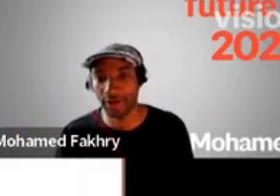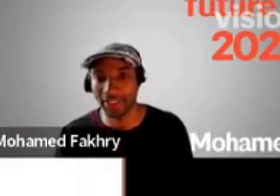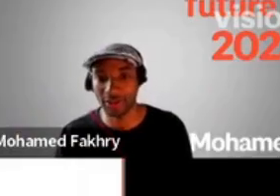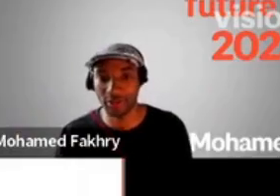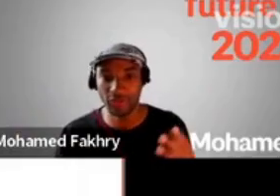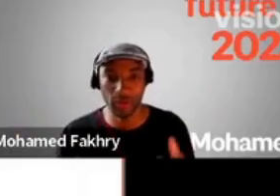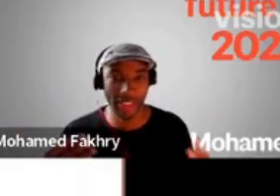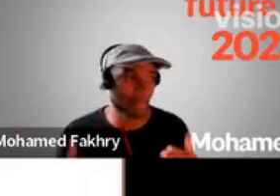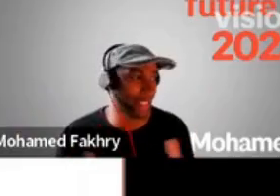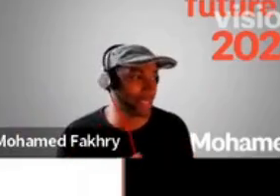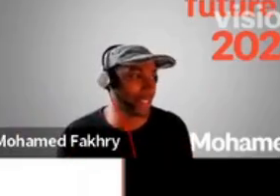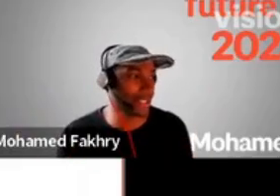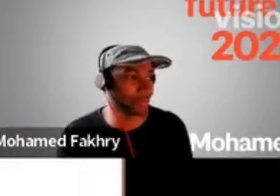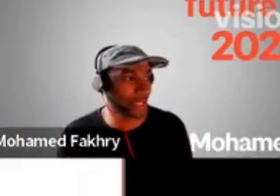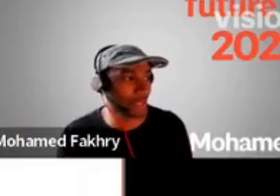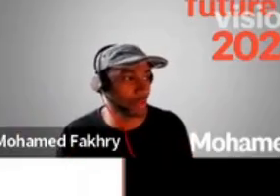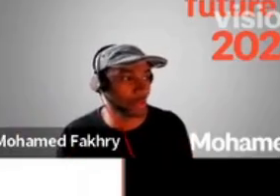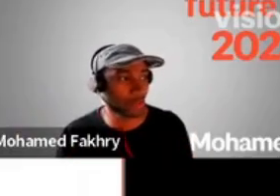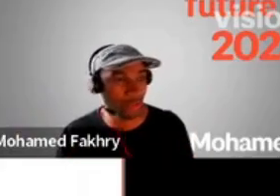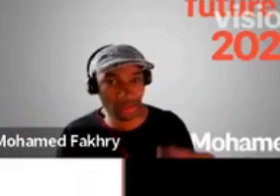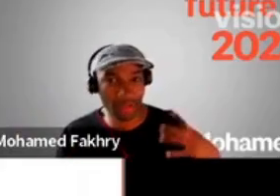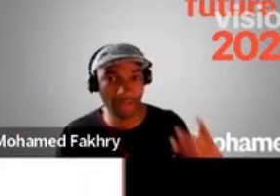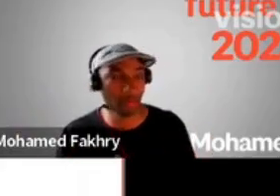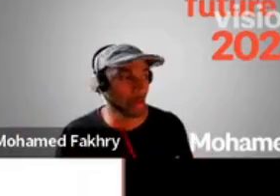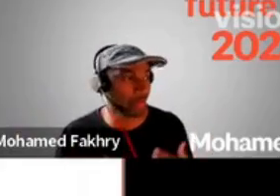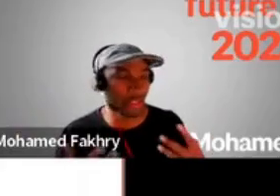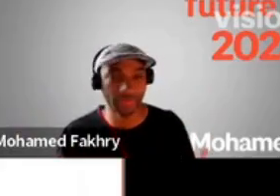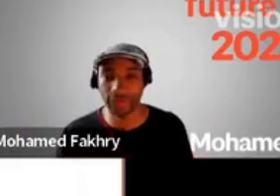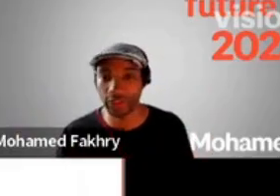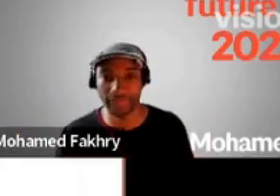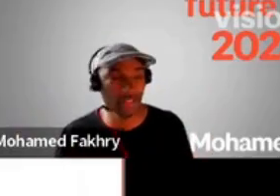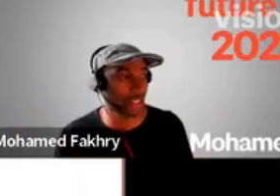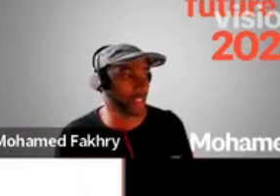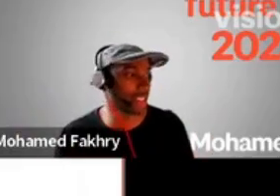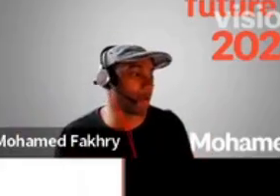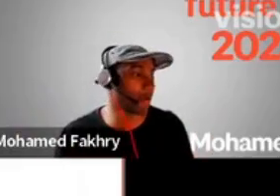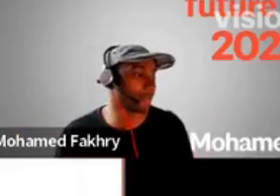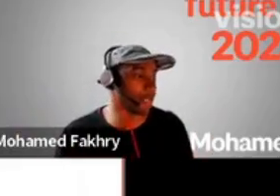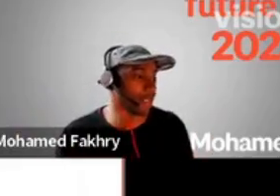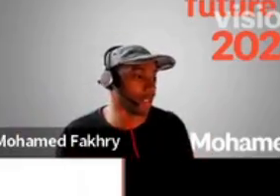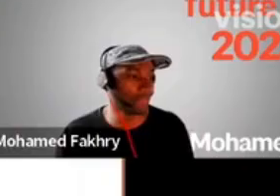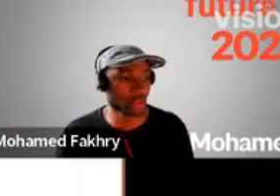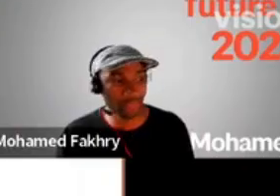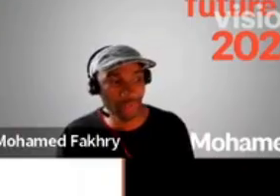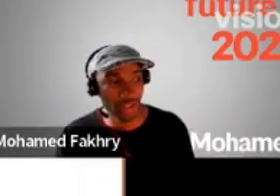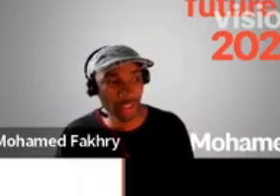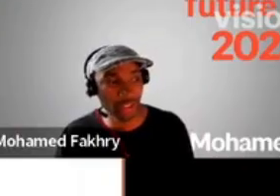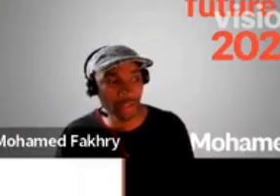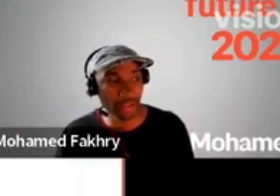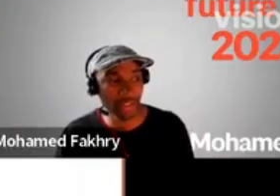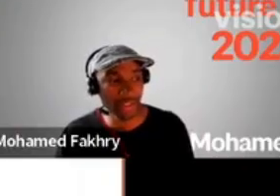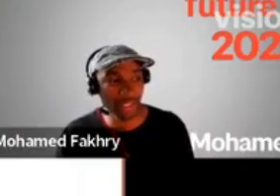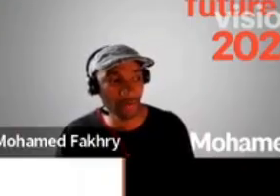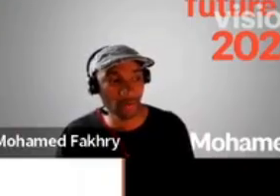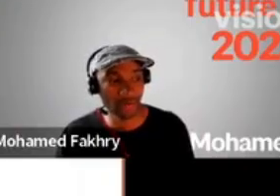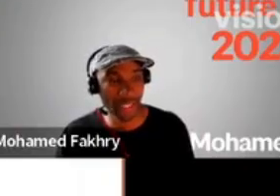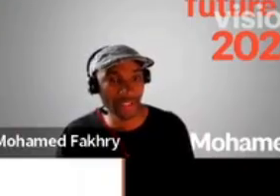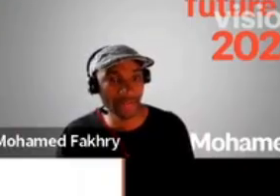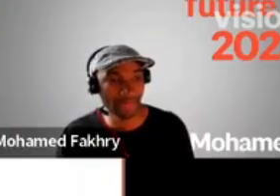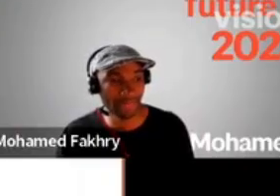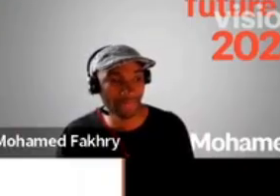And I know that some of you were in the past meeting, but I just want to remind people of what Future Vision is about. Future Vision is